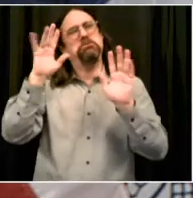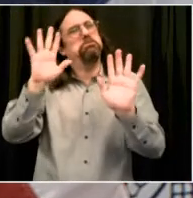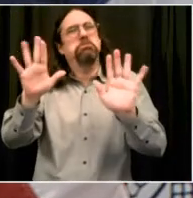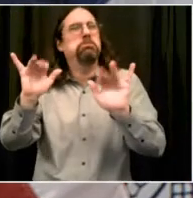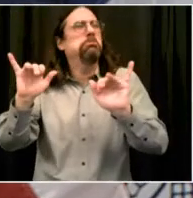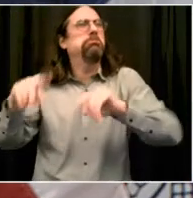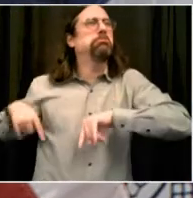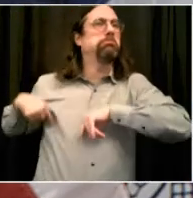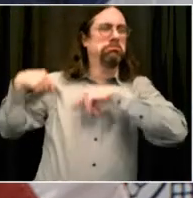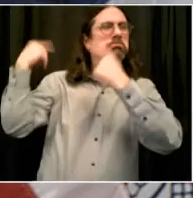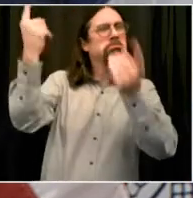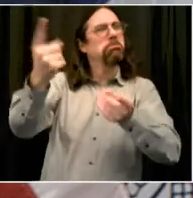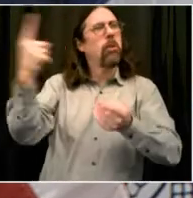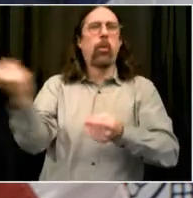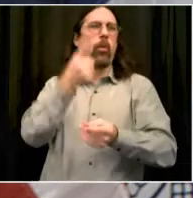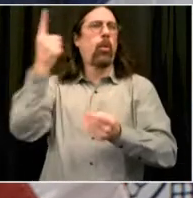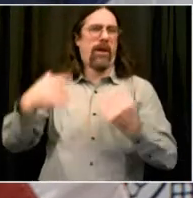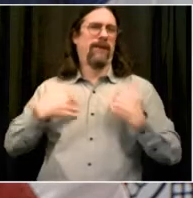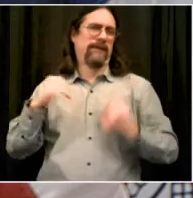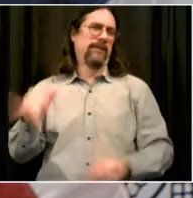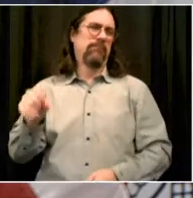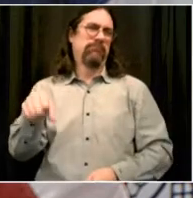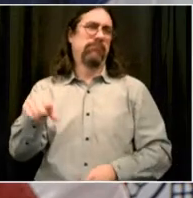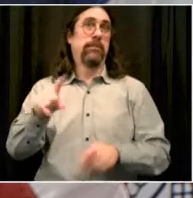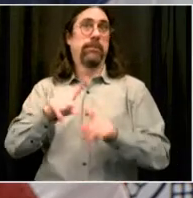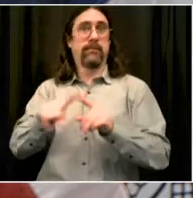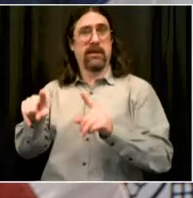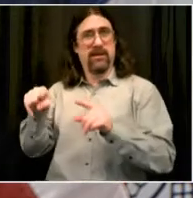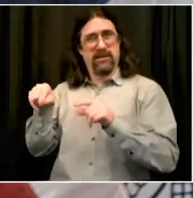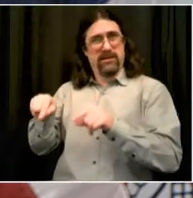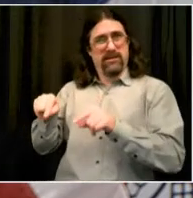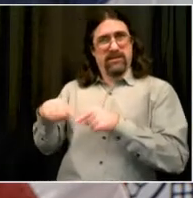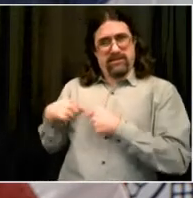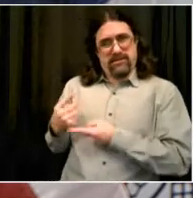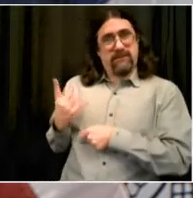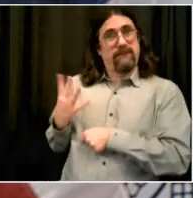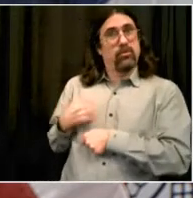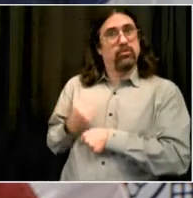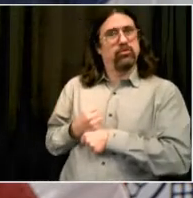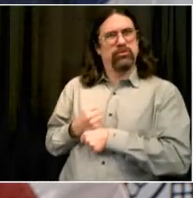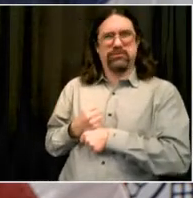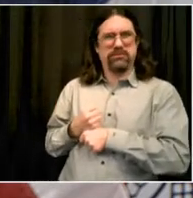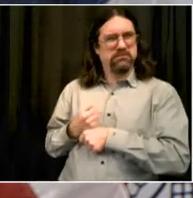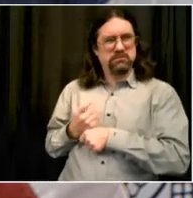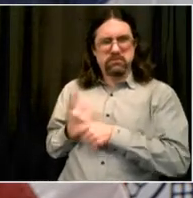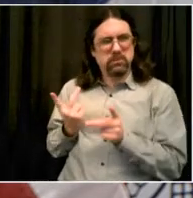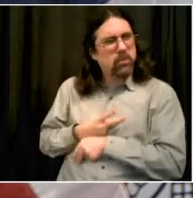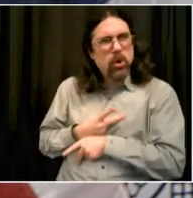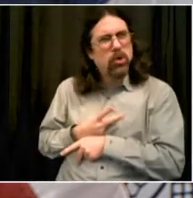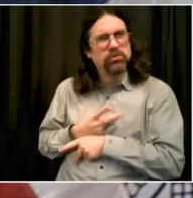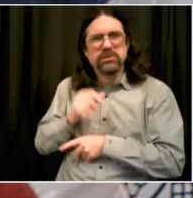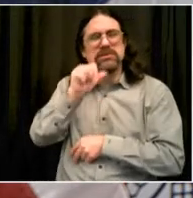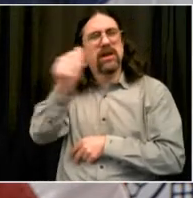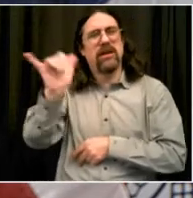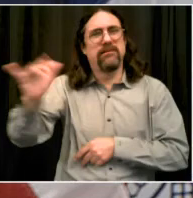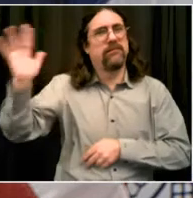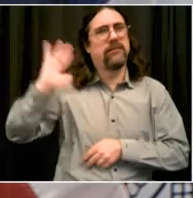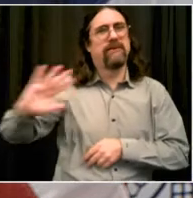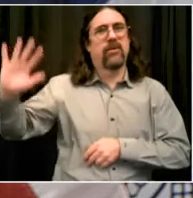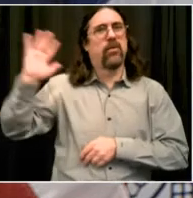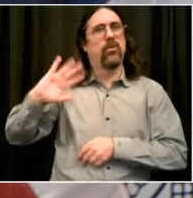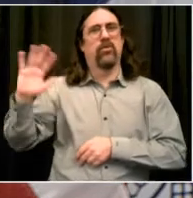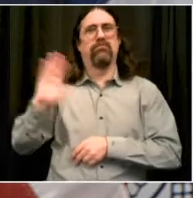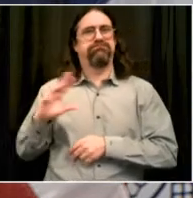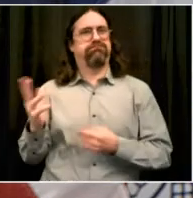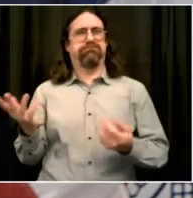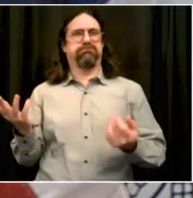I've worked very closely with the community. I have a different political ideology than many of the people I work with, but we all still work together as friends and